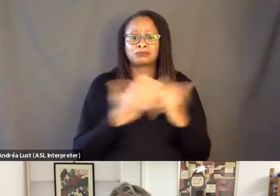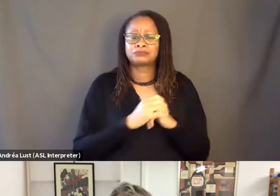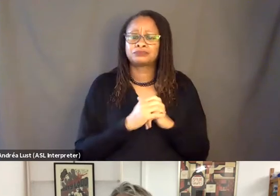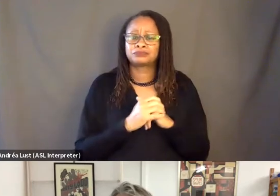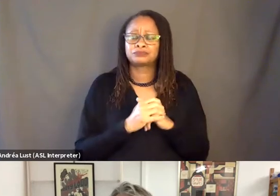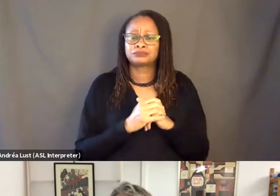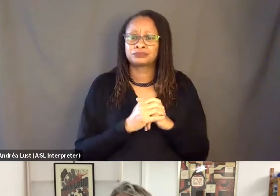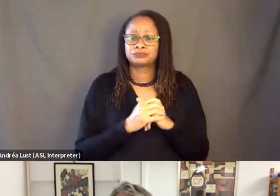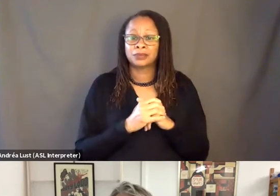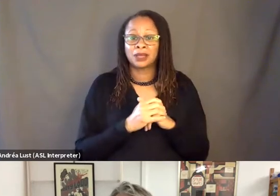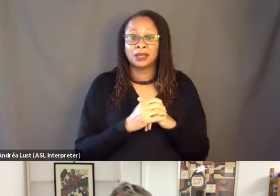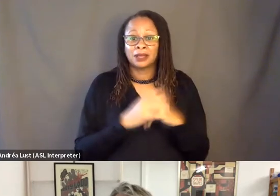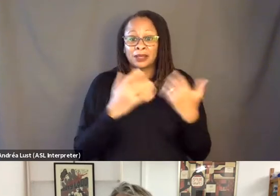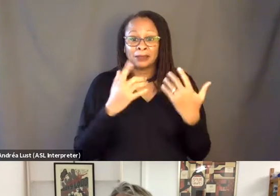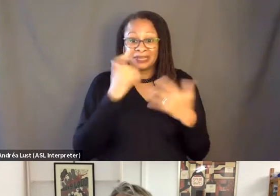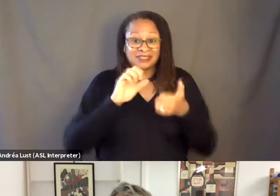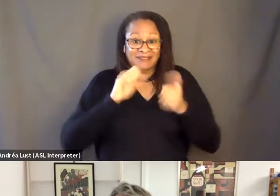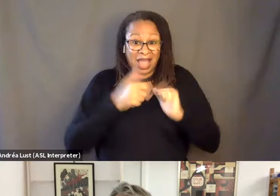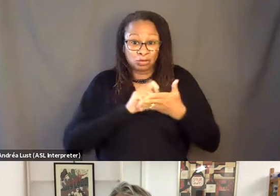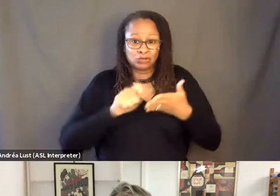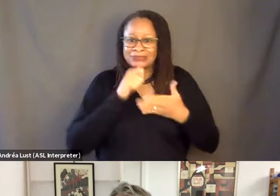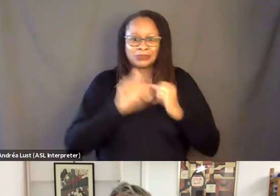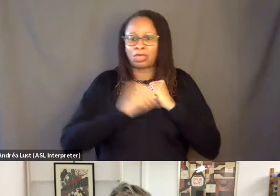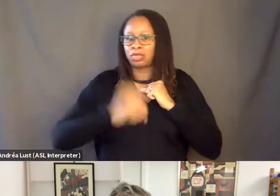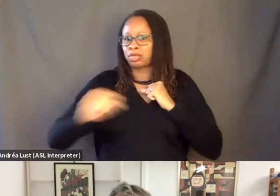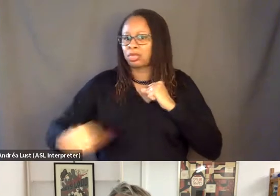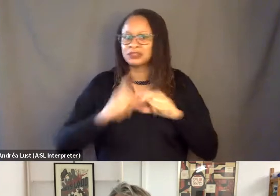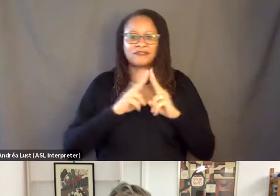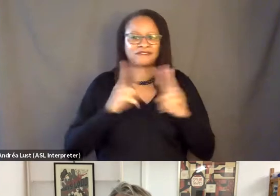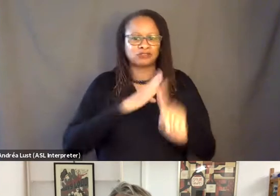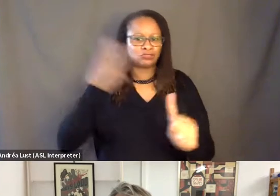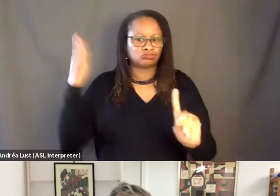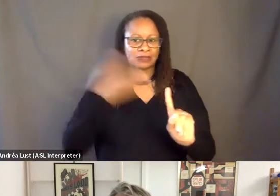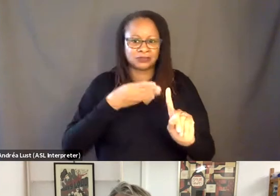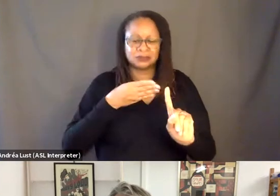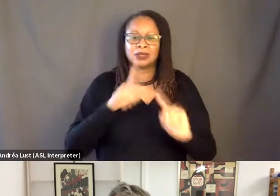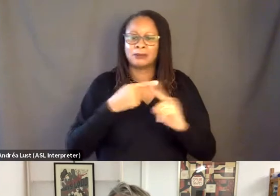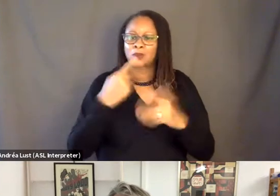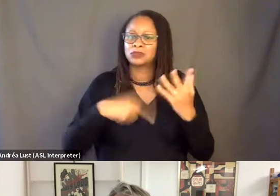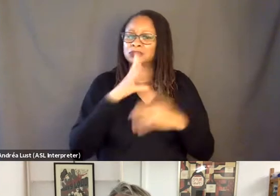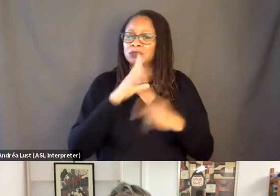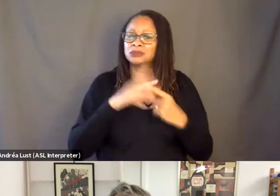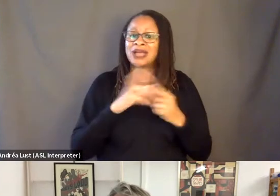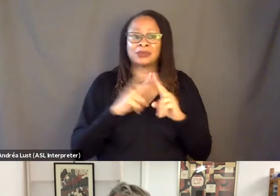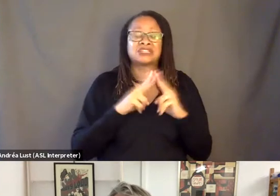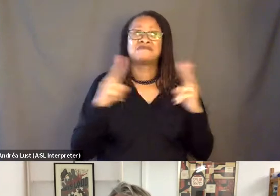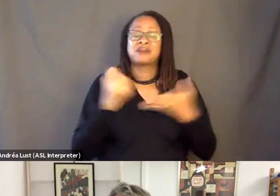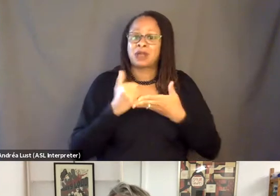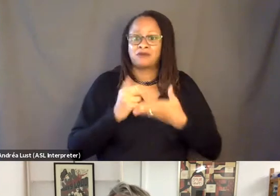necessarily because of the way it's written. It's not a rambling book. It's very direct. And it was extremely helpful for us.